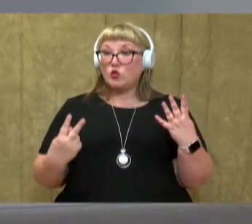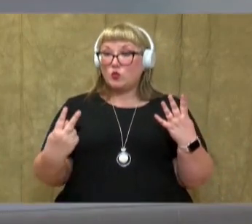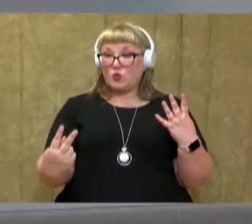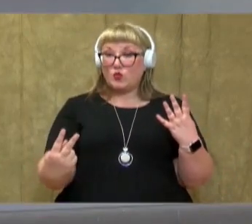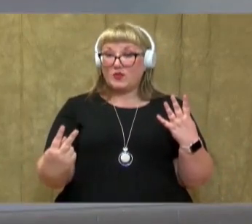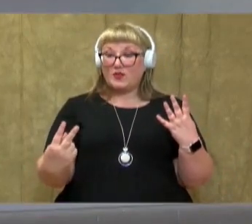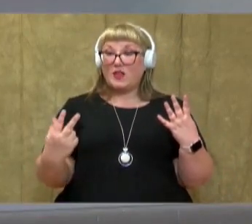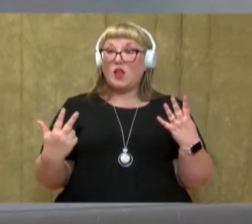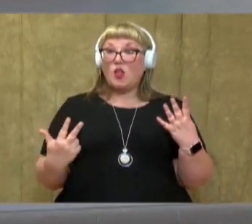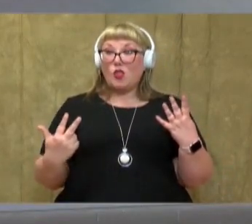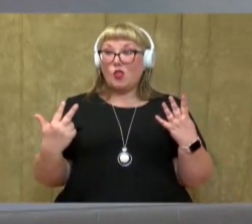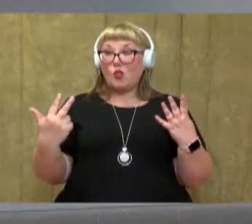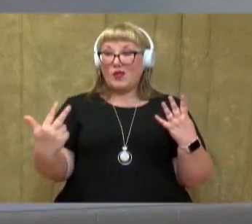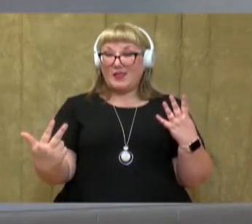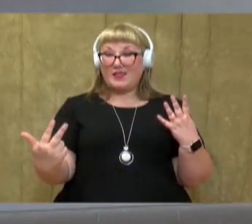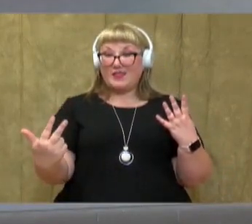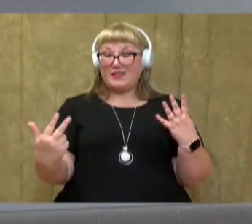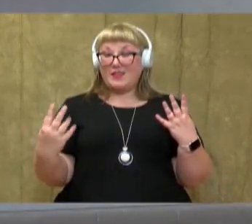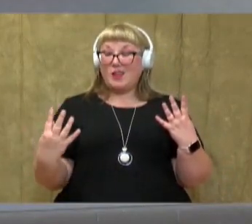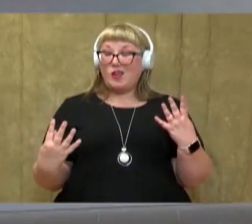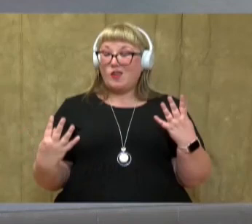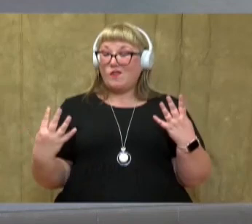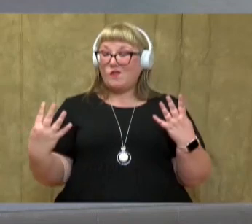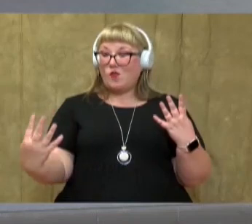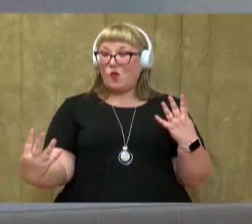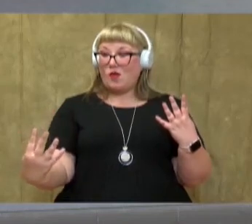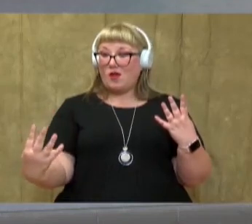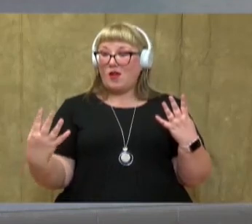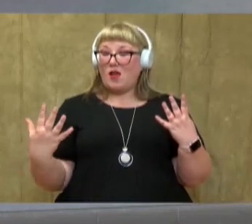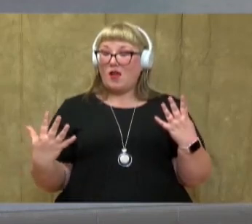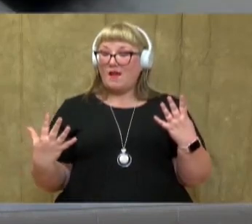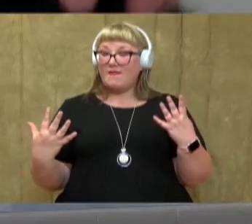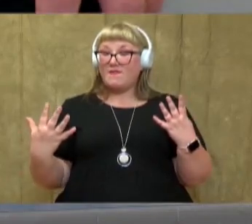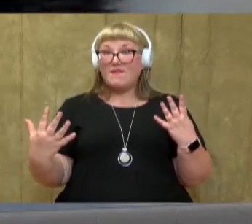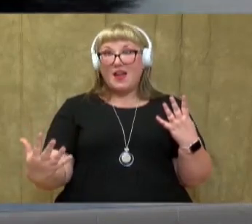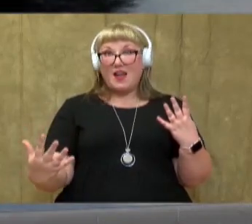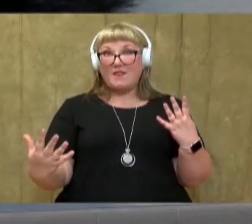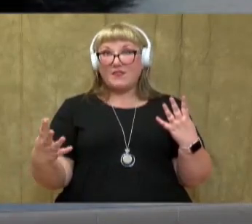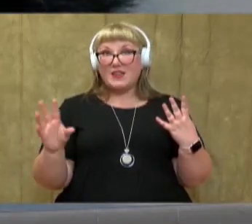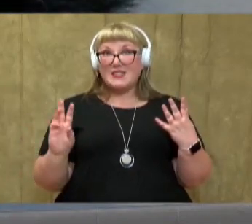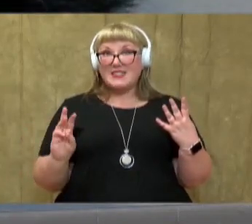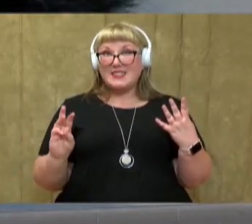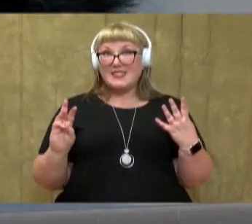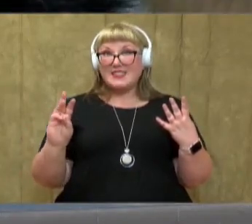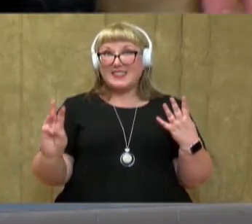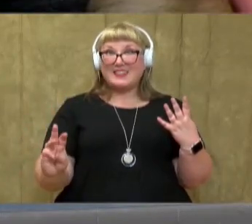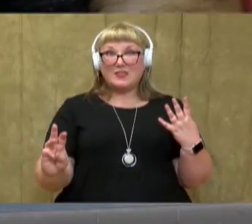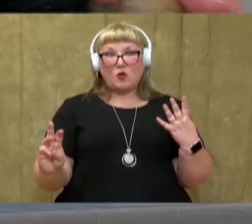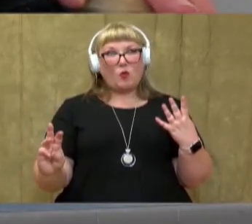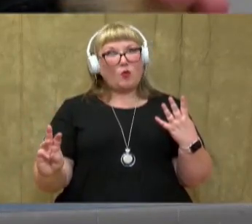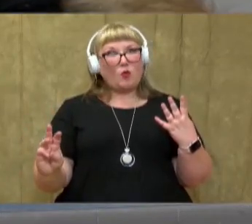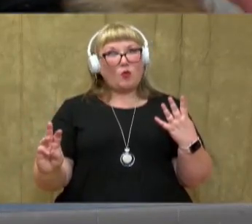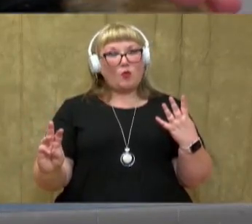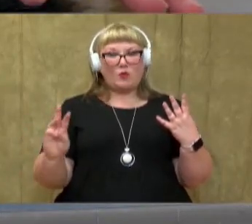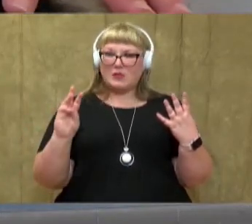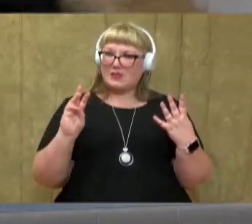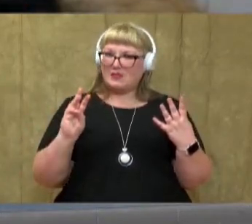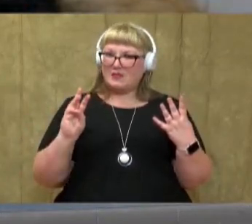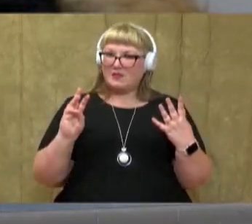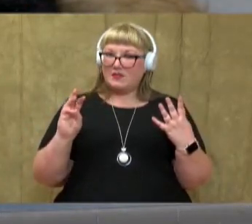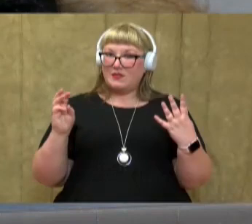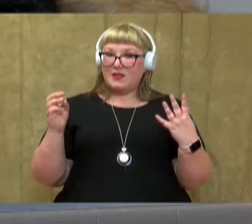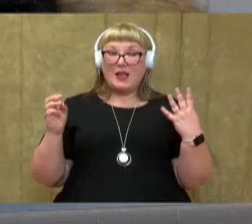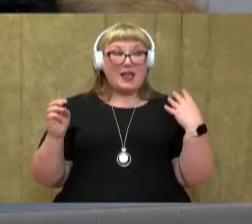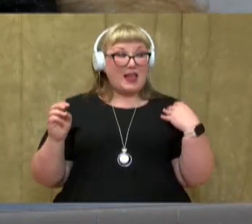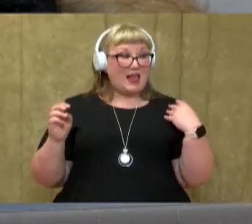two, three, four, five, six. So we